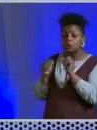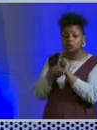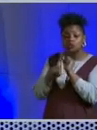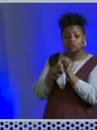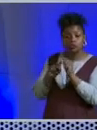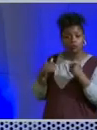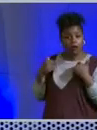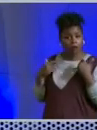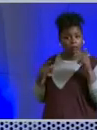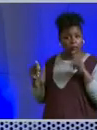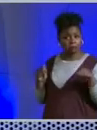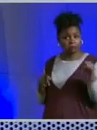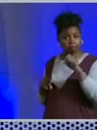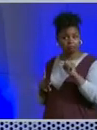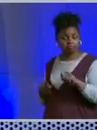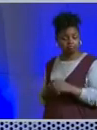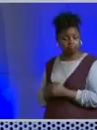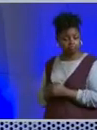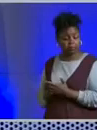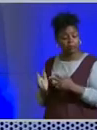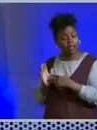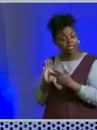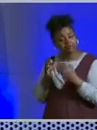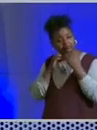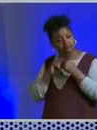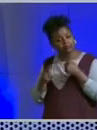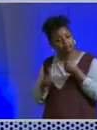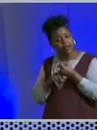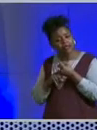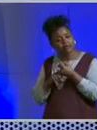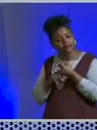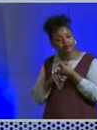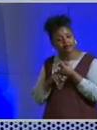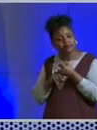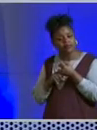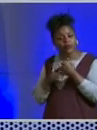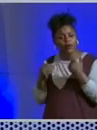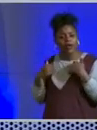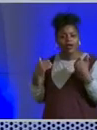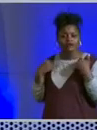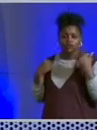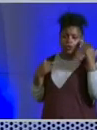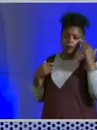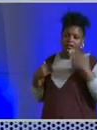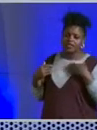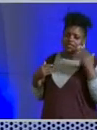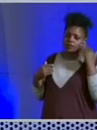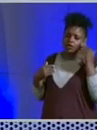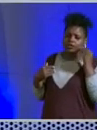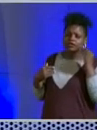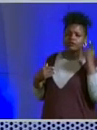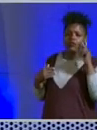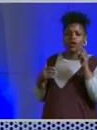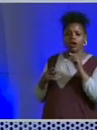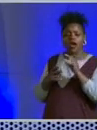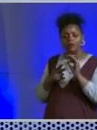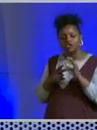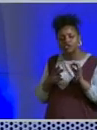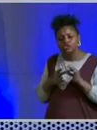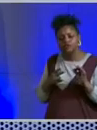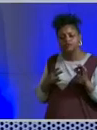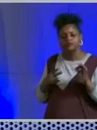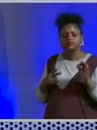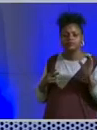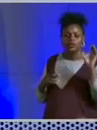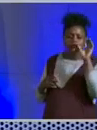way that's meaningful and impactful. And what I know about vocational education is that it's all about options and exploring.